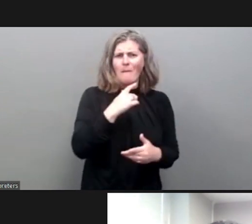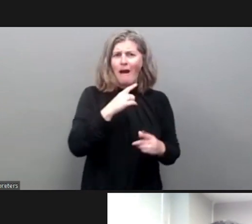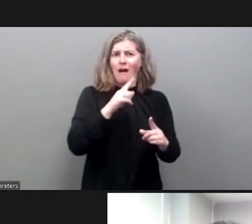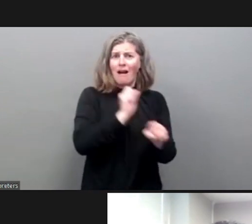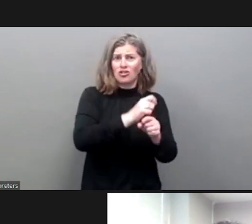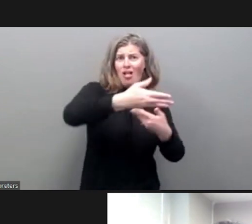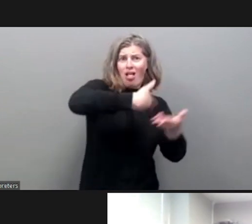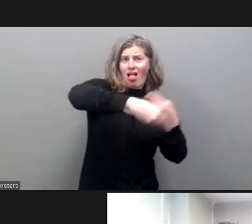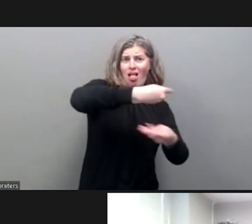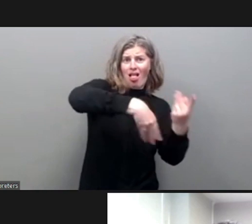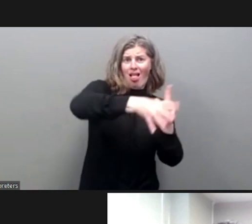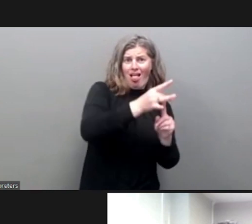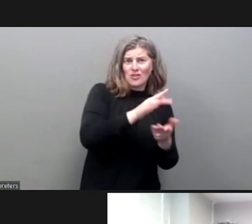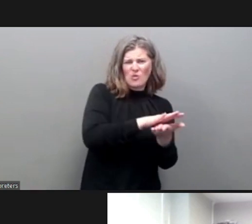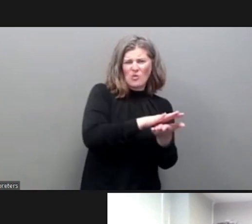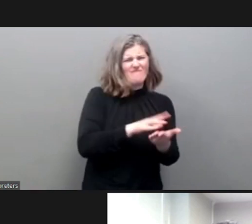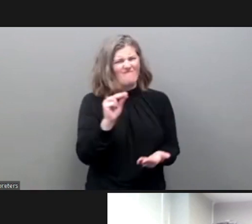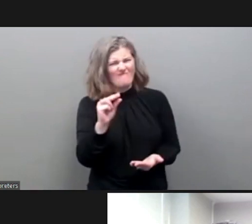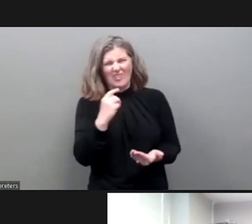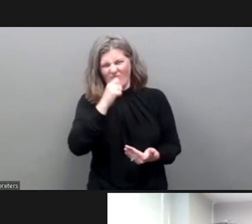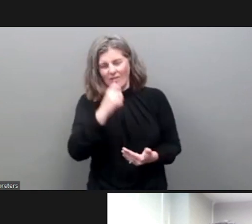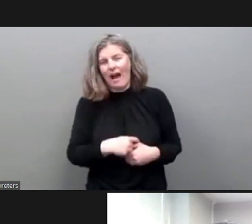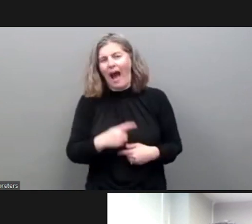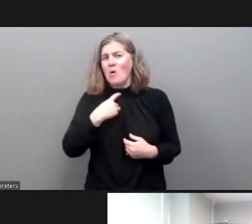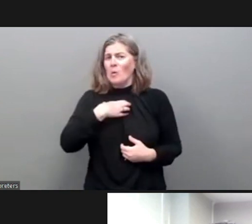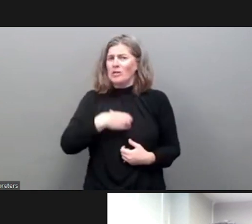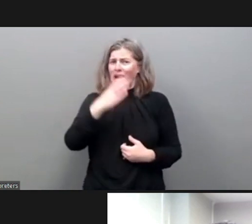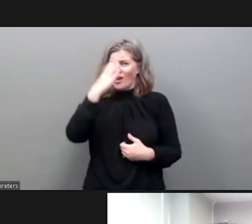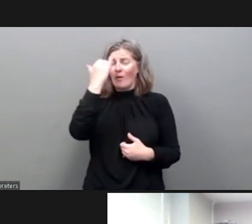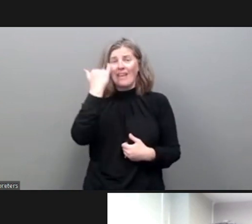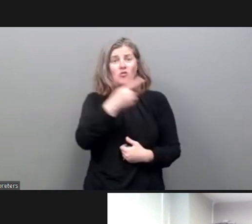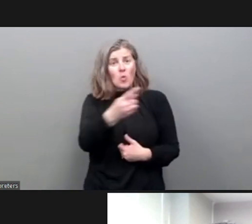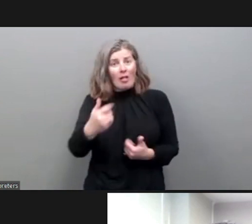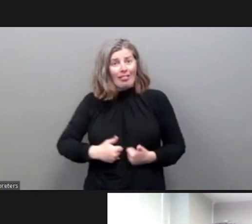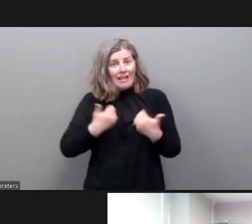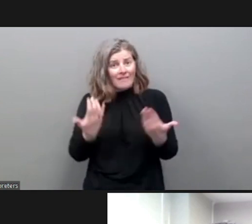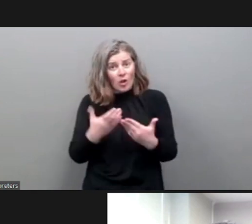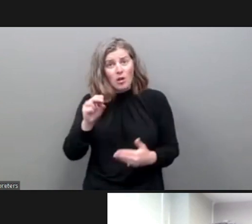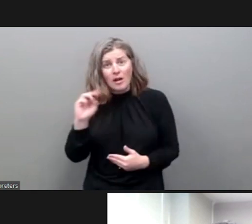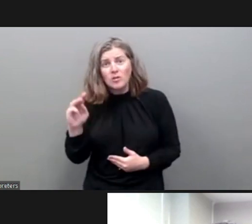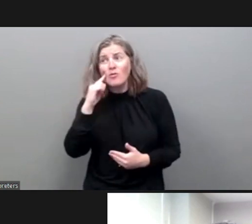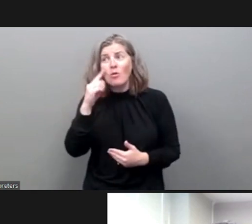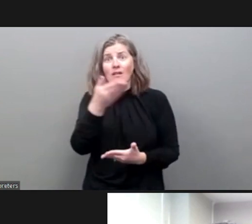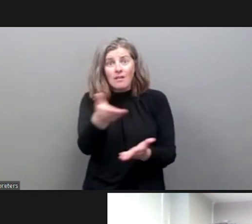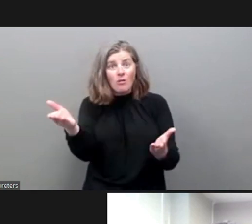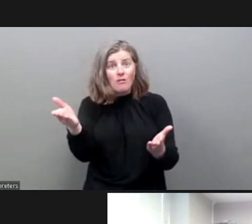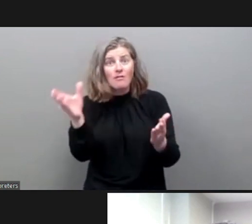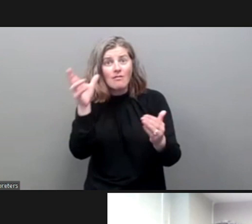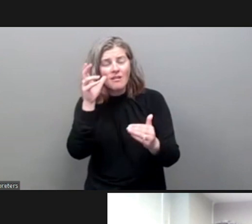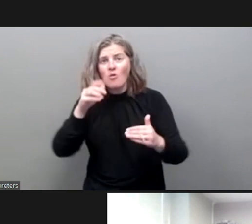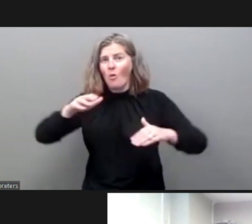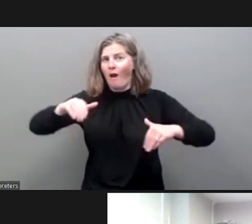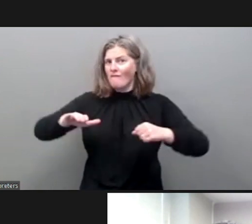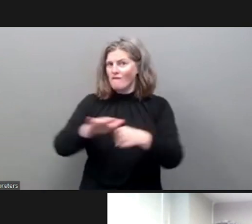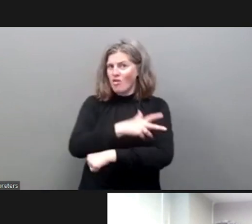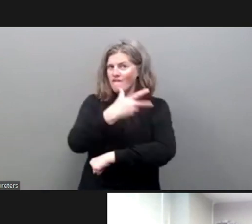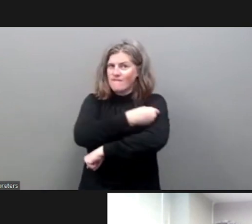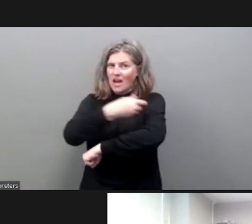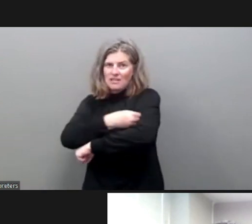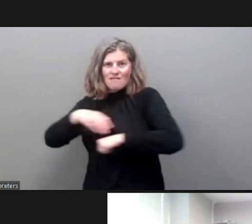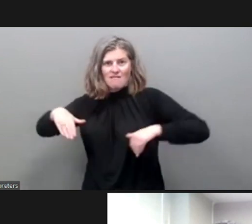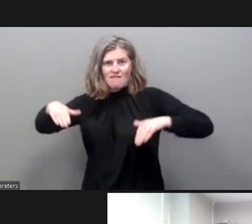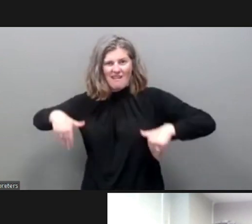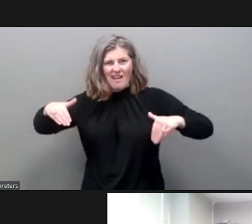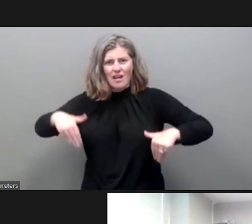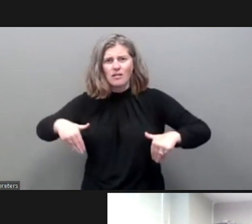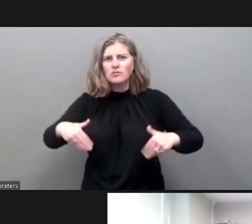knew the answer, but I can just say, if you're a New Mexican out there listening who hasn't been fully vaccinated yet, you can